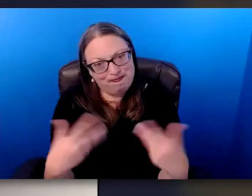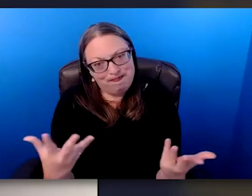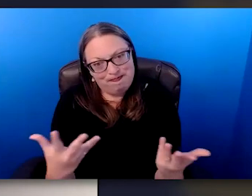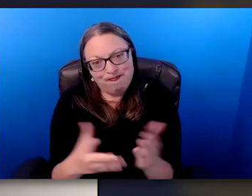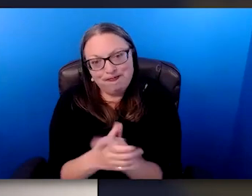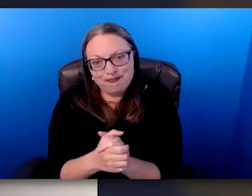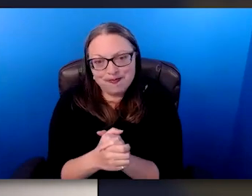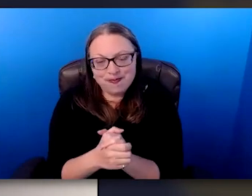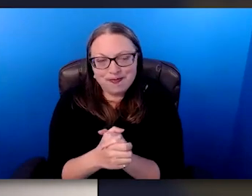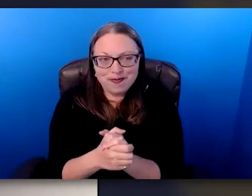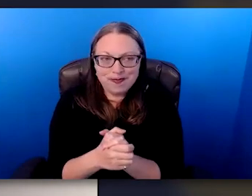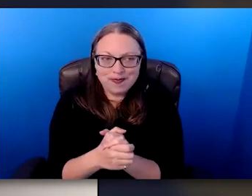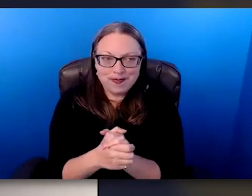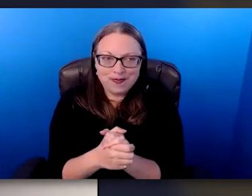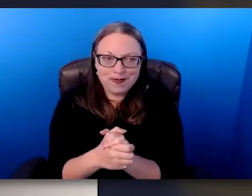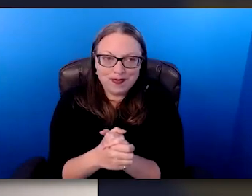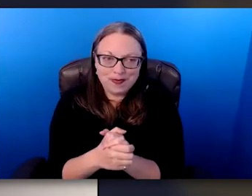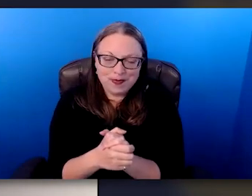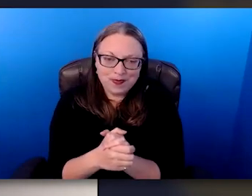Yeah,